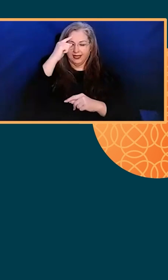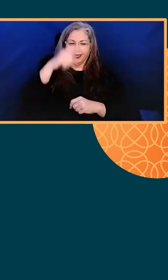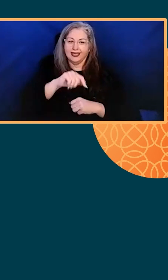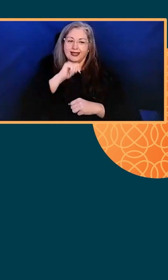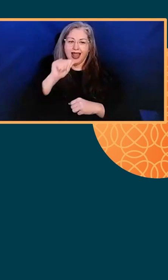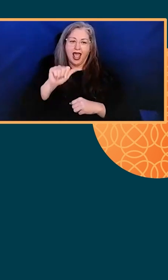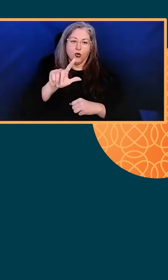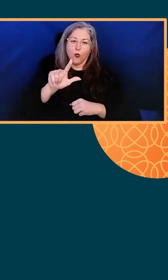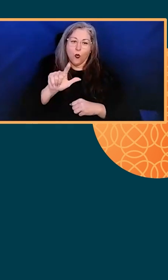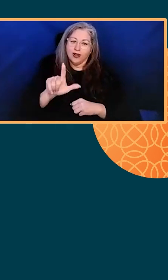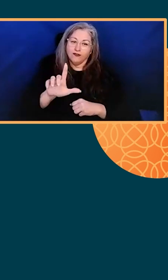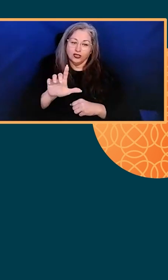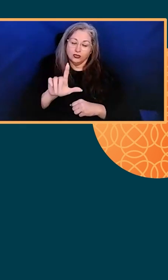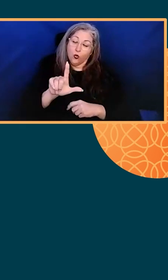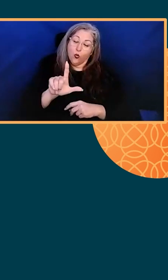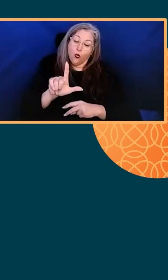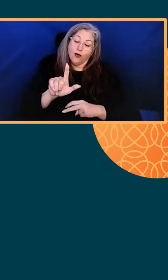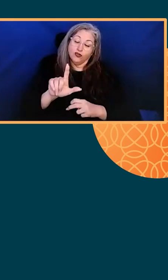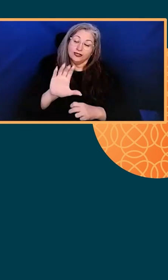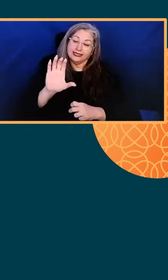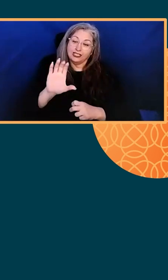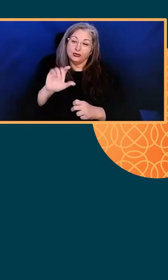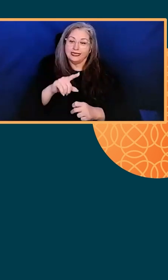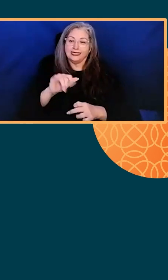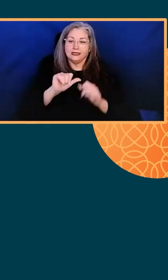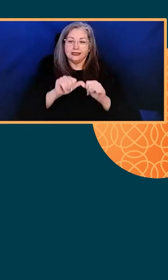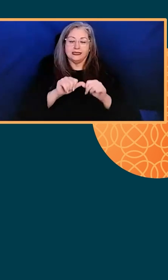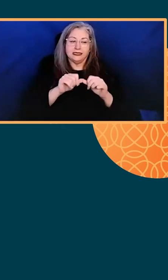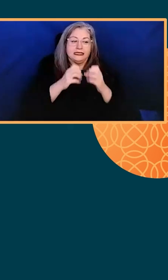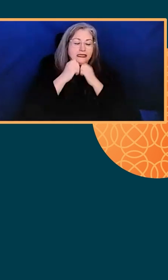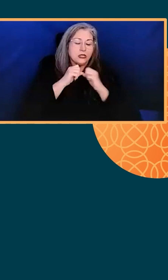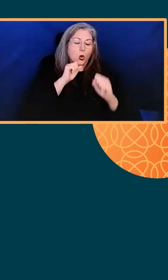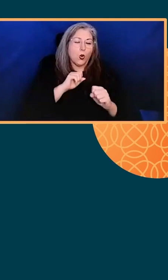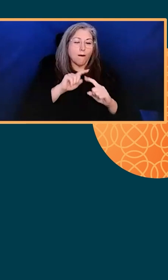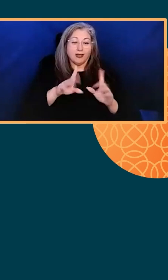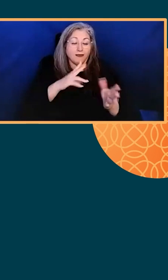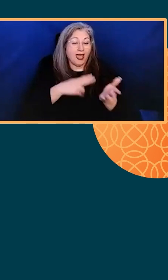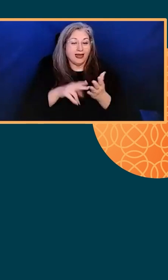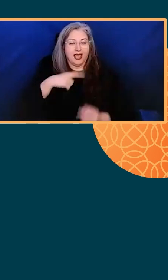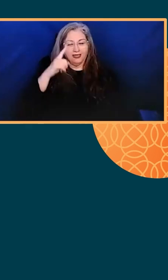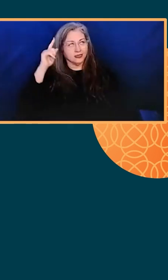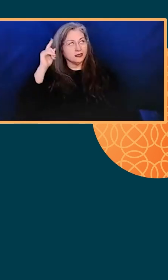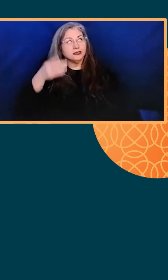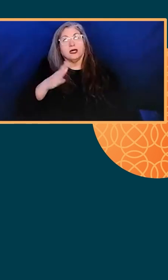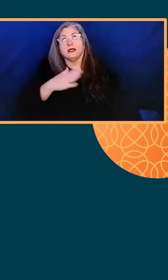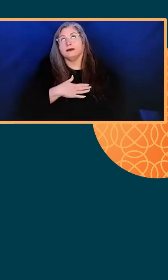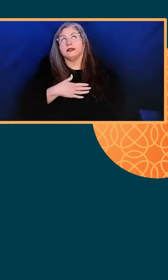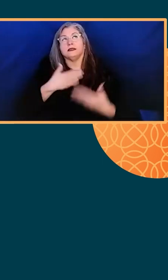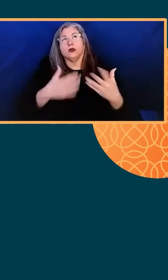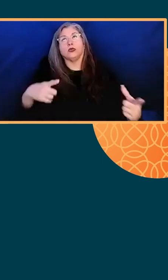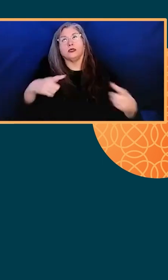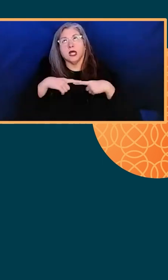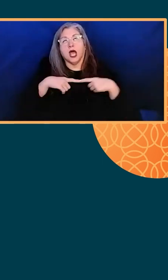century thinking, that is still perpetuating. And, you know, to be frank, I always think in my head, God, please retire,